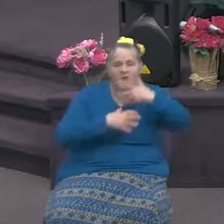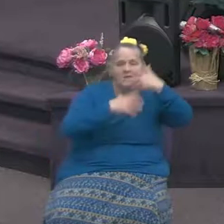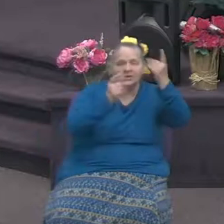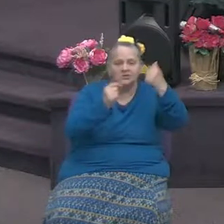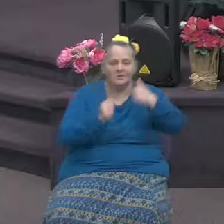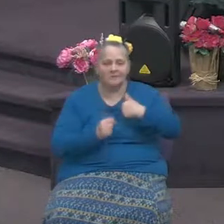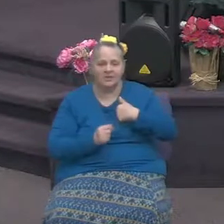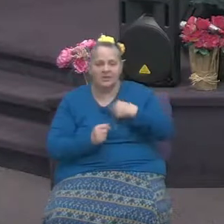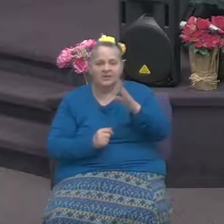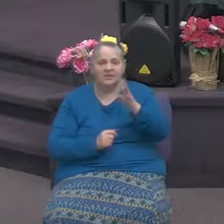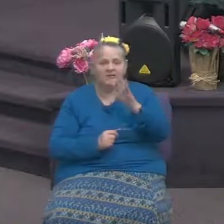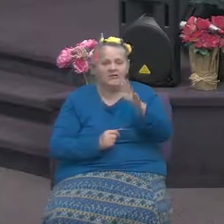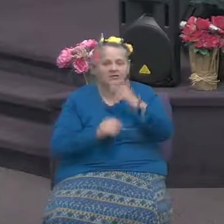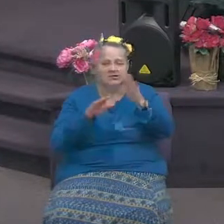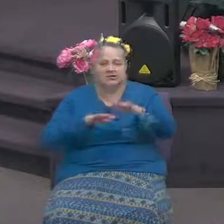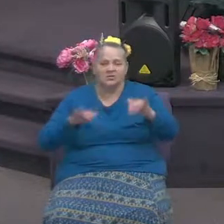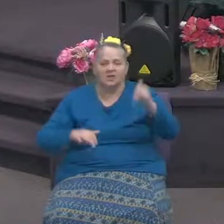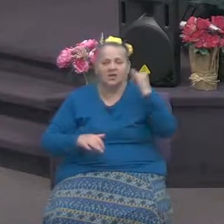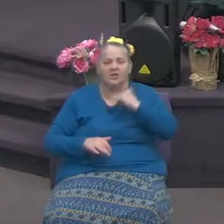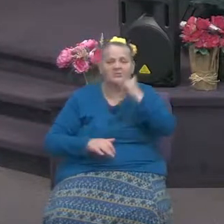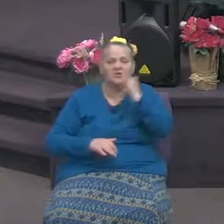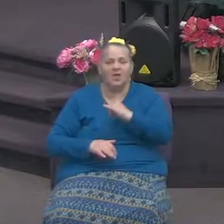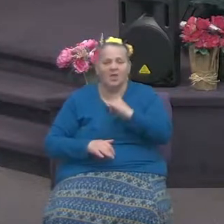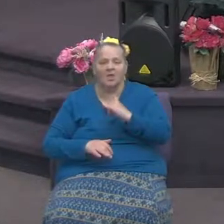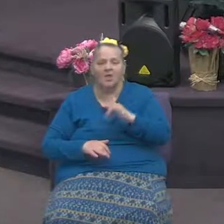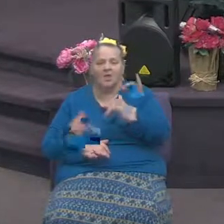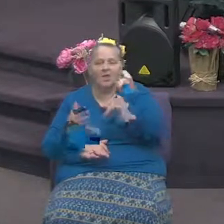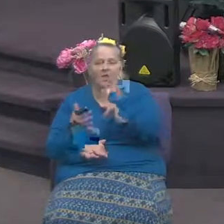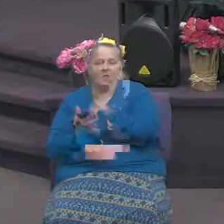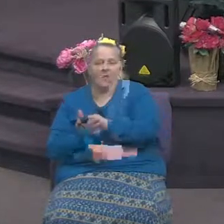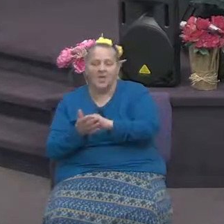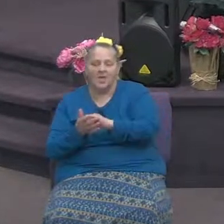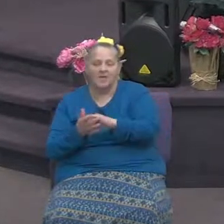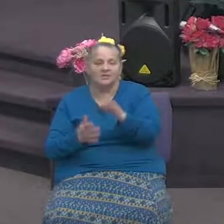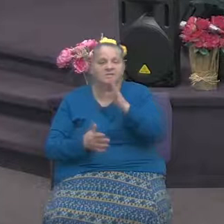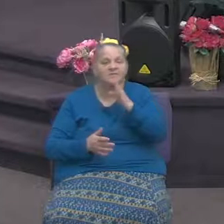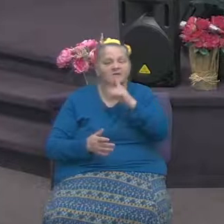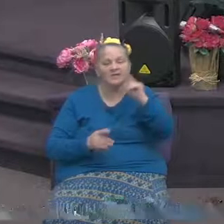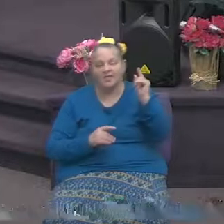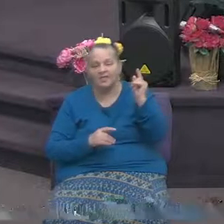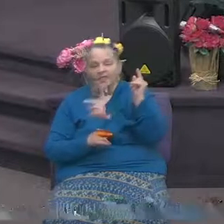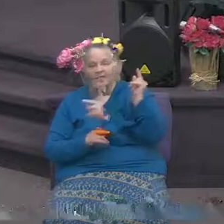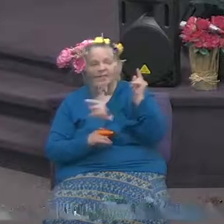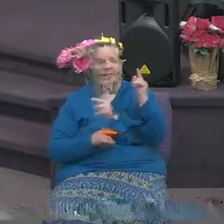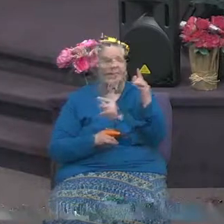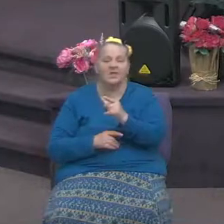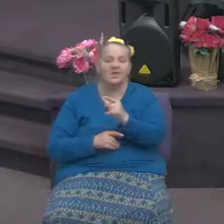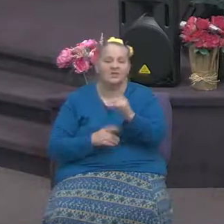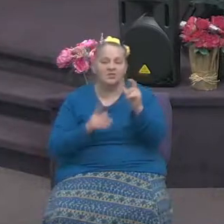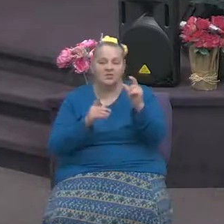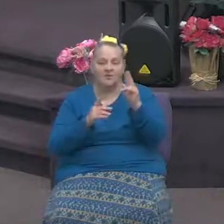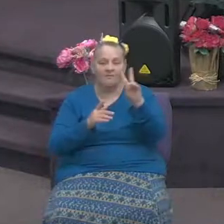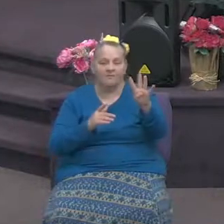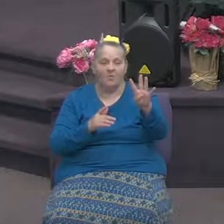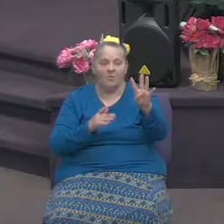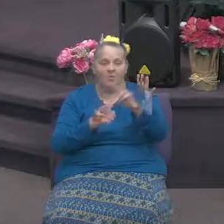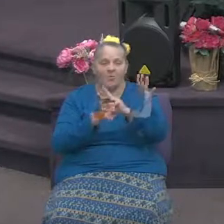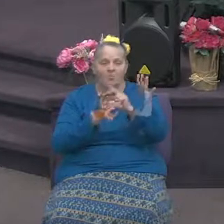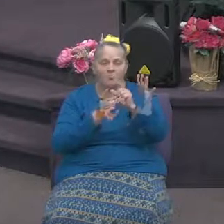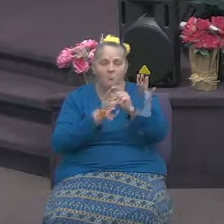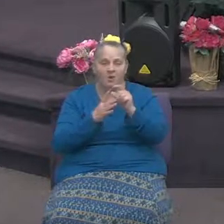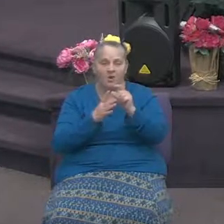thou unto me? Speak unto the children of Israel. Speak unto them. And these four words is what you